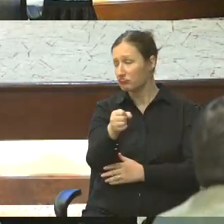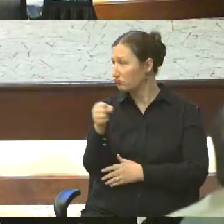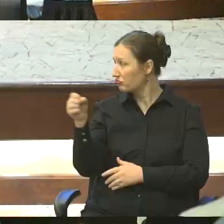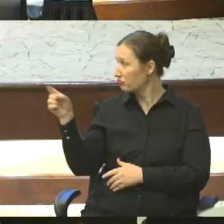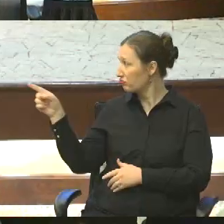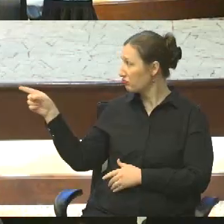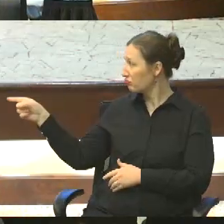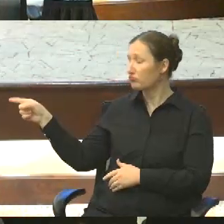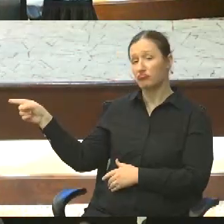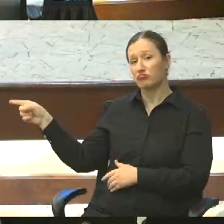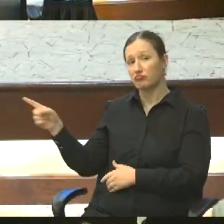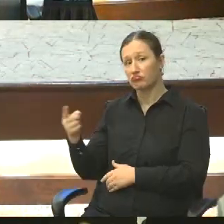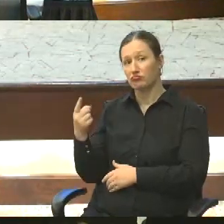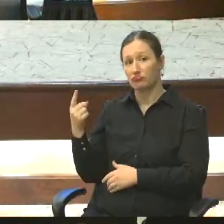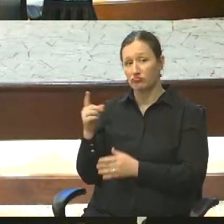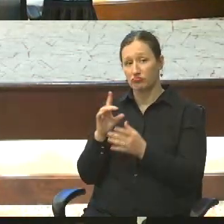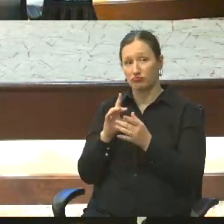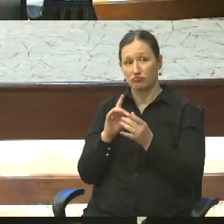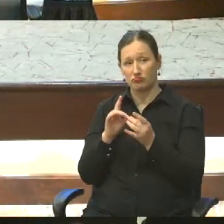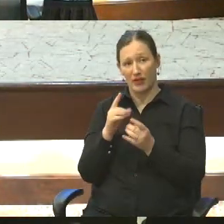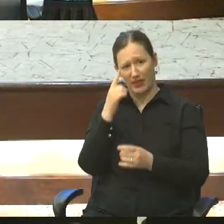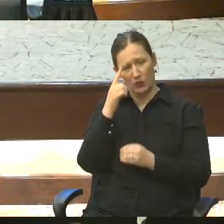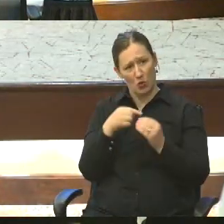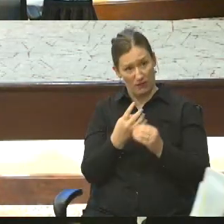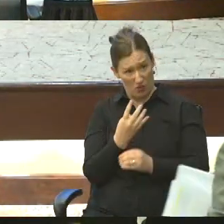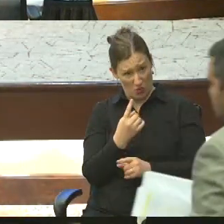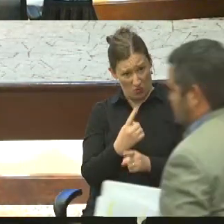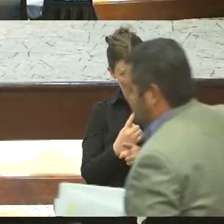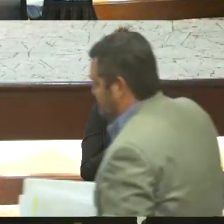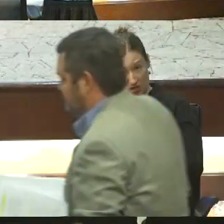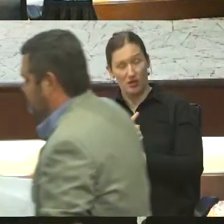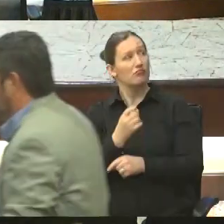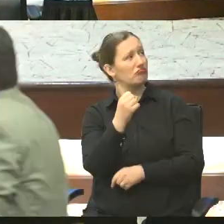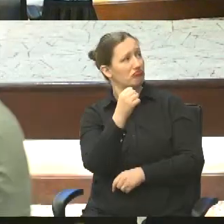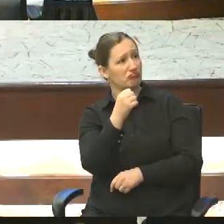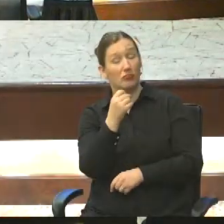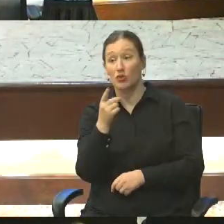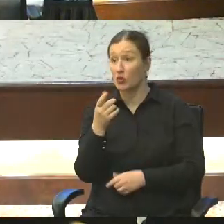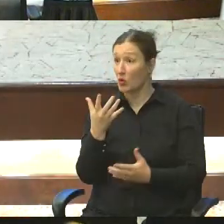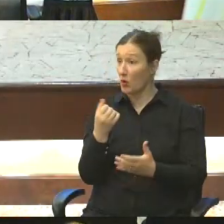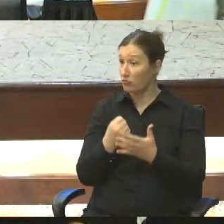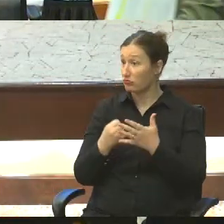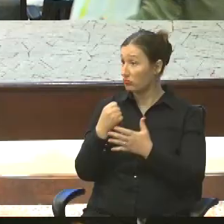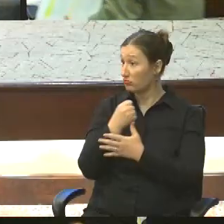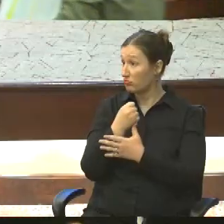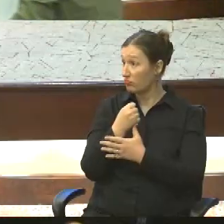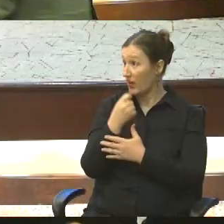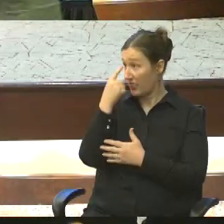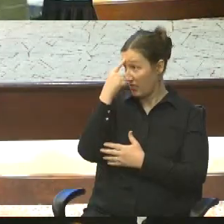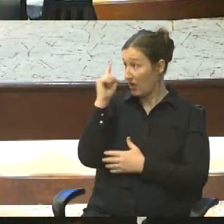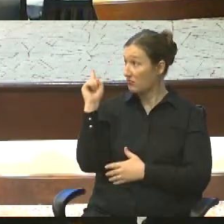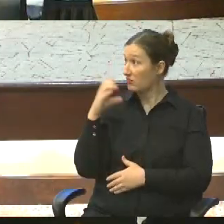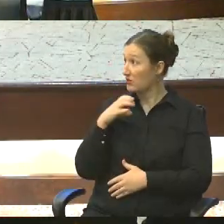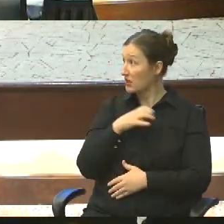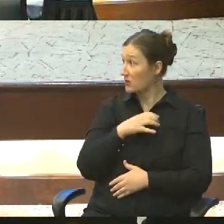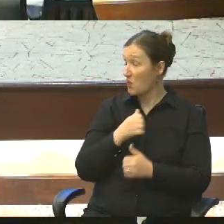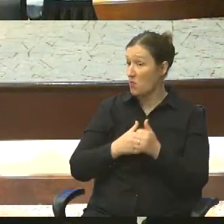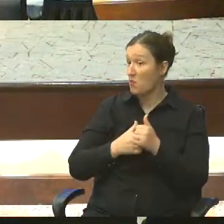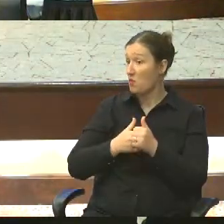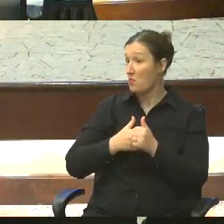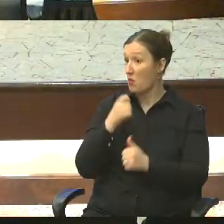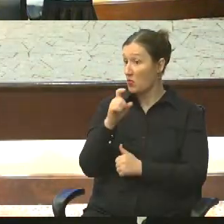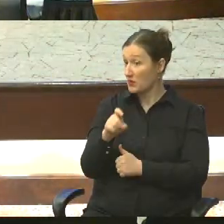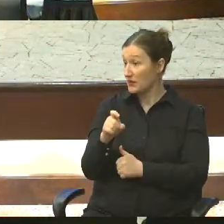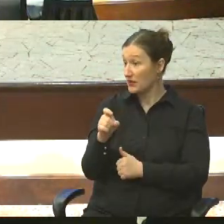only 4. Do you want to prioritize any that you think the council might most likely need to hear